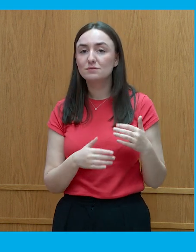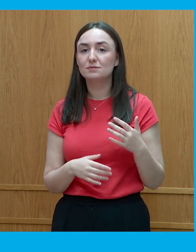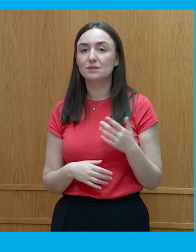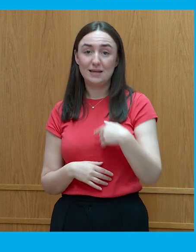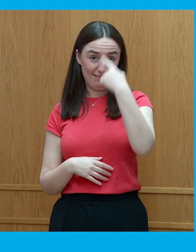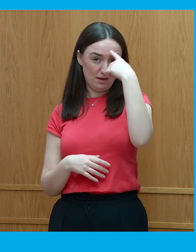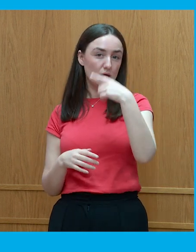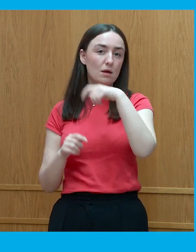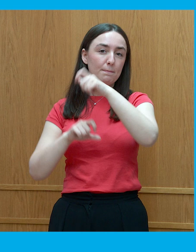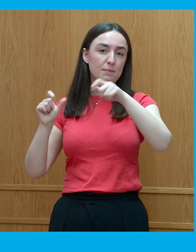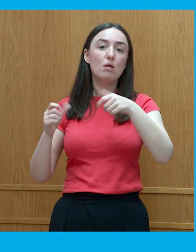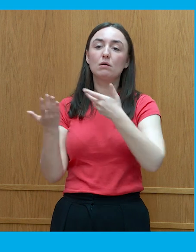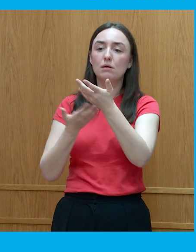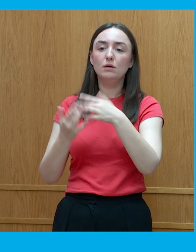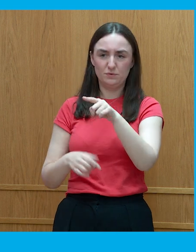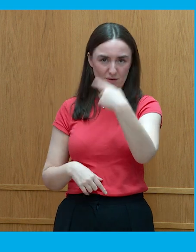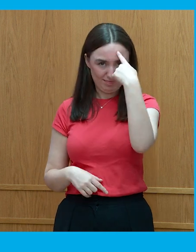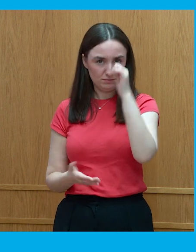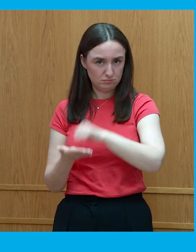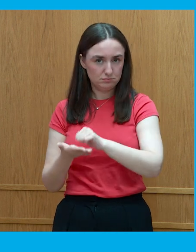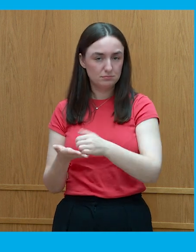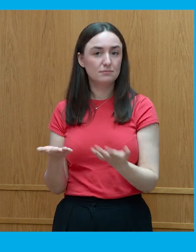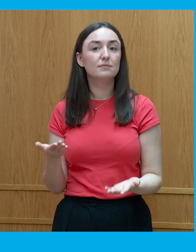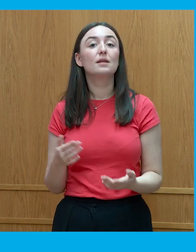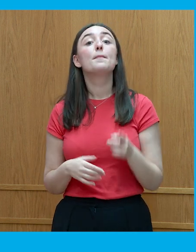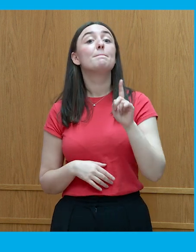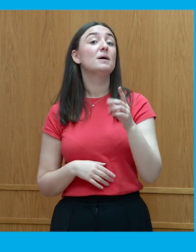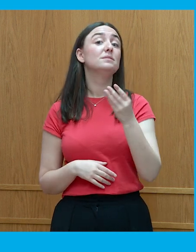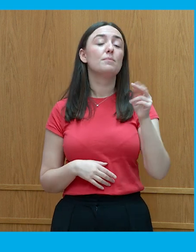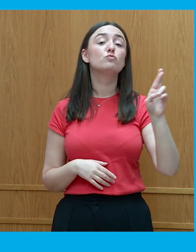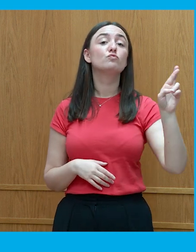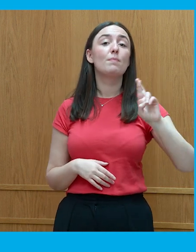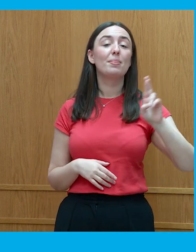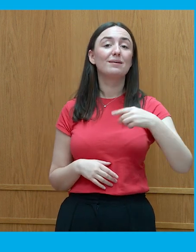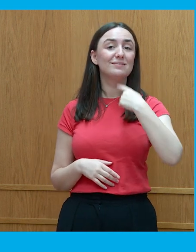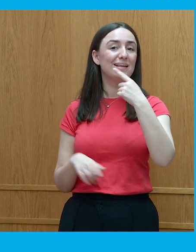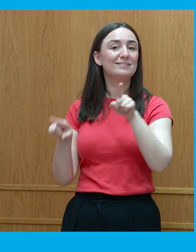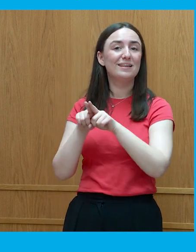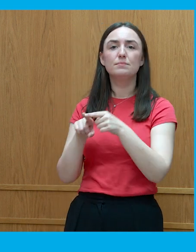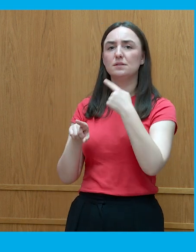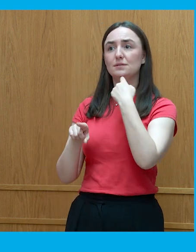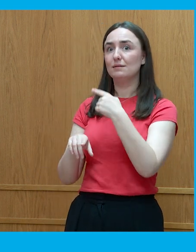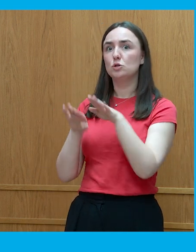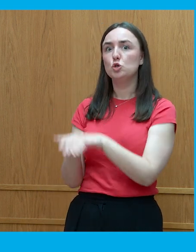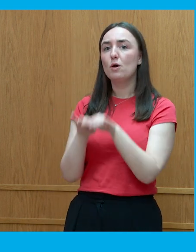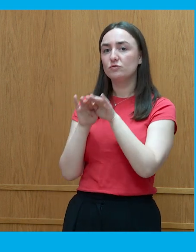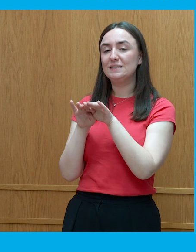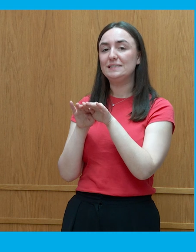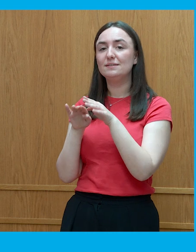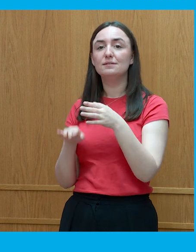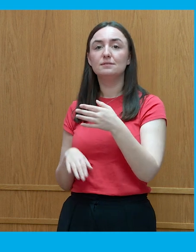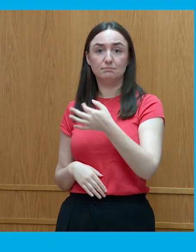to. And then you and then the other problem was that you had Republicans that were co-opting that message as well, saying democracy's at stake, saying, well,